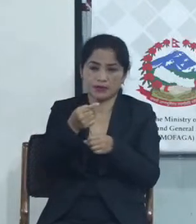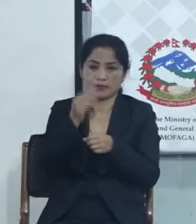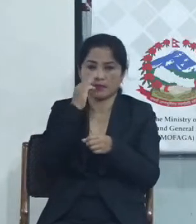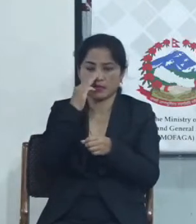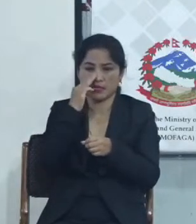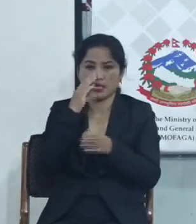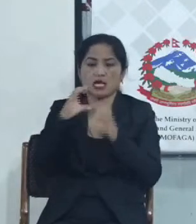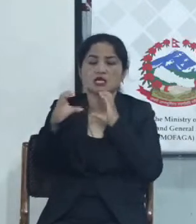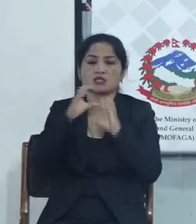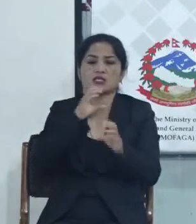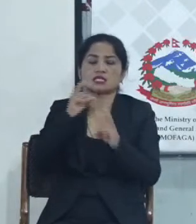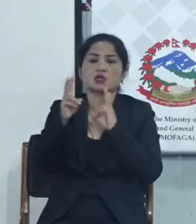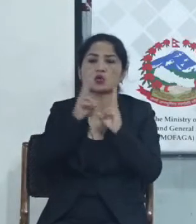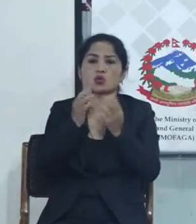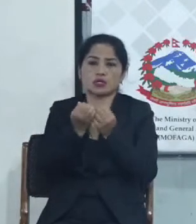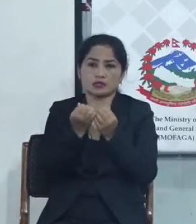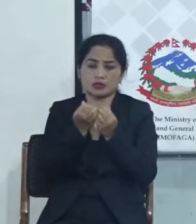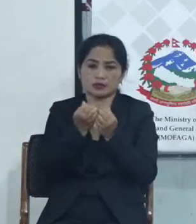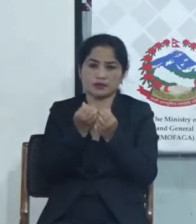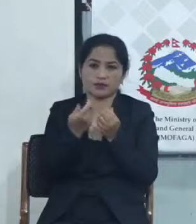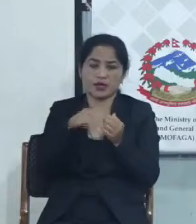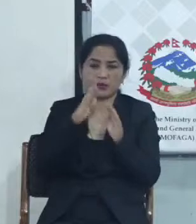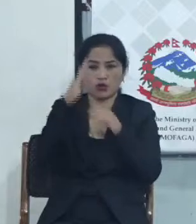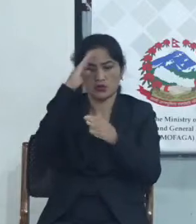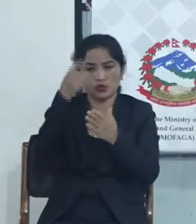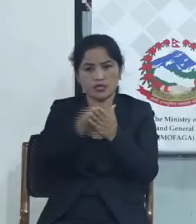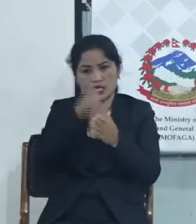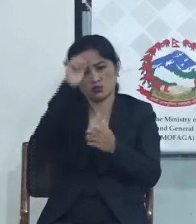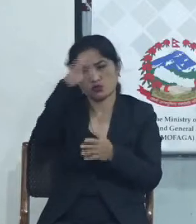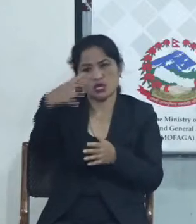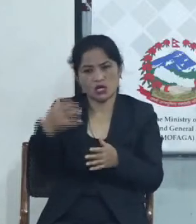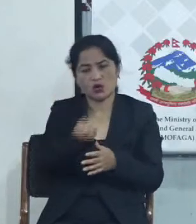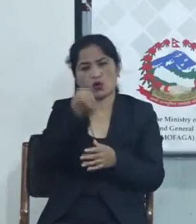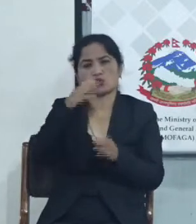the rights of the information and the communication that is there.